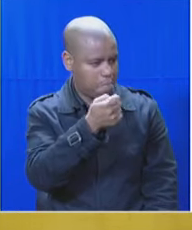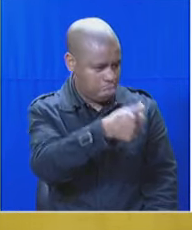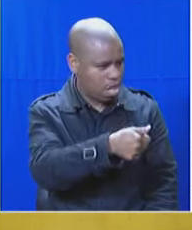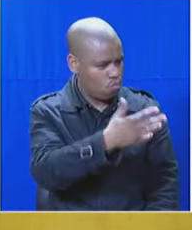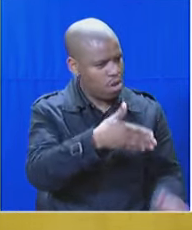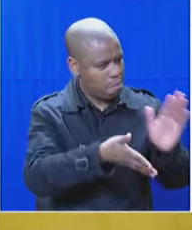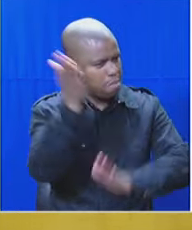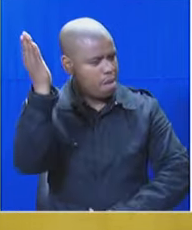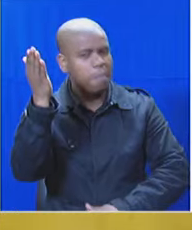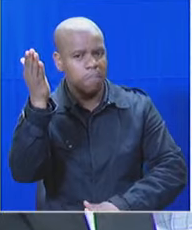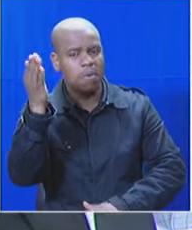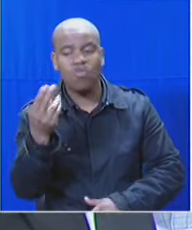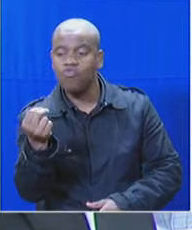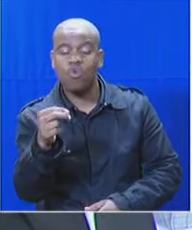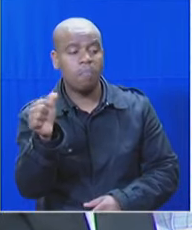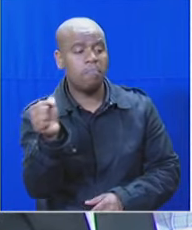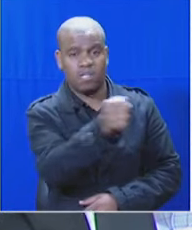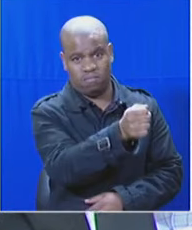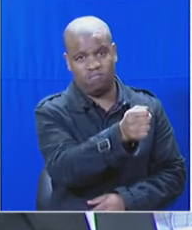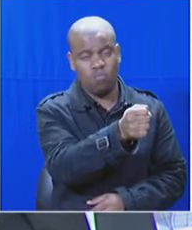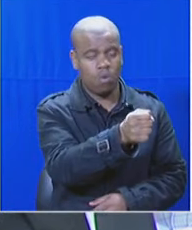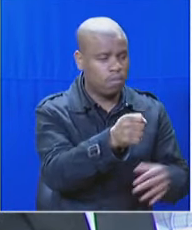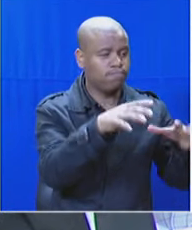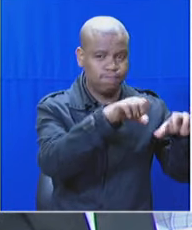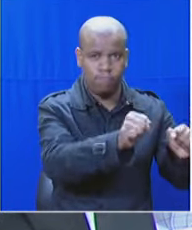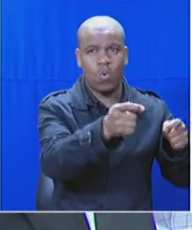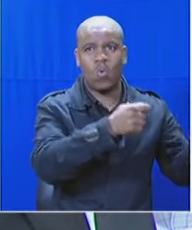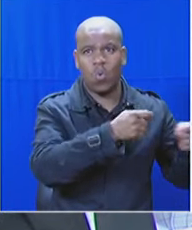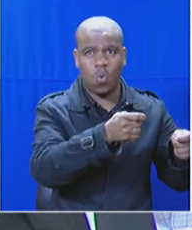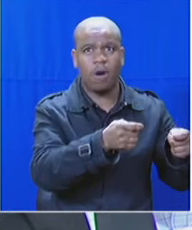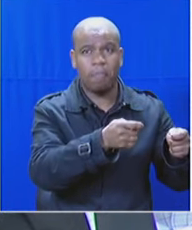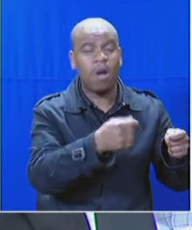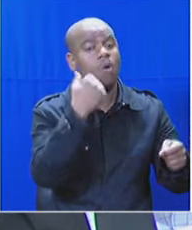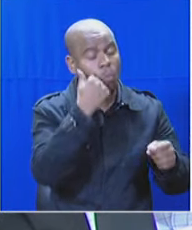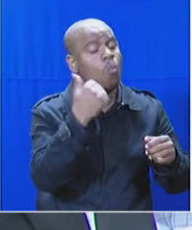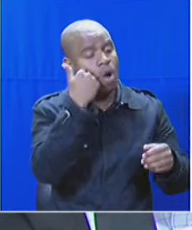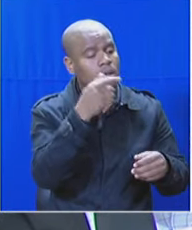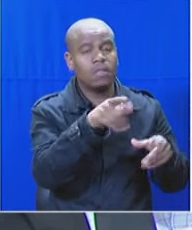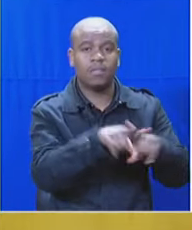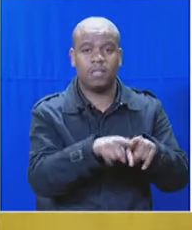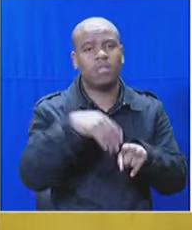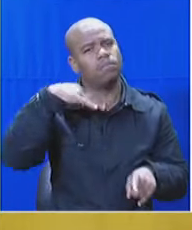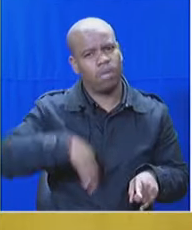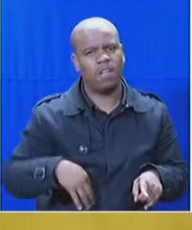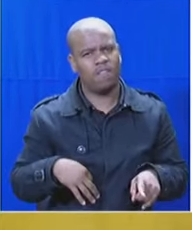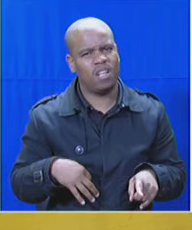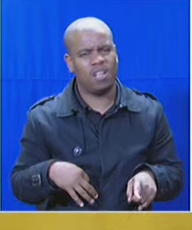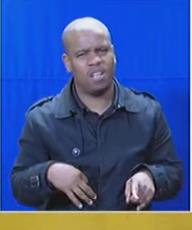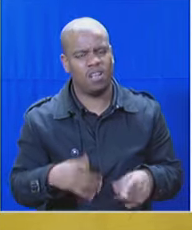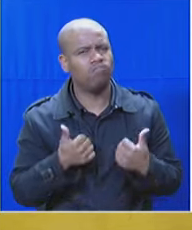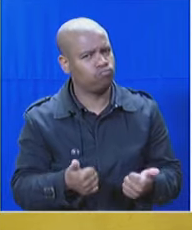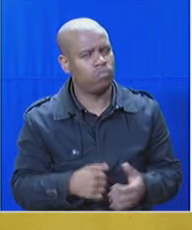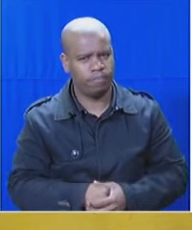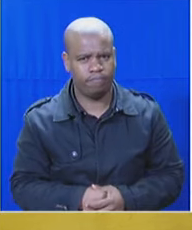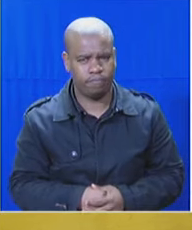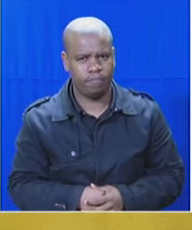aphinda axoze aba bantu banye. No, ayikho right loo nto. So le nto kuthiwa i-strengthening of